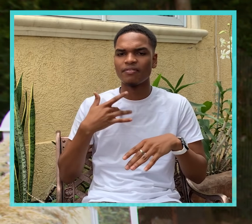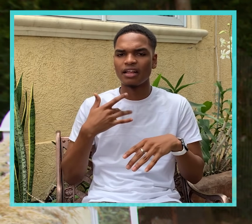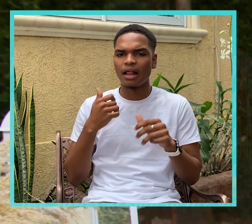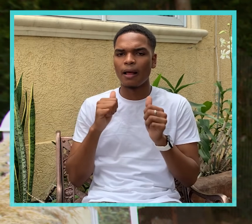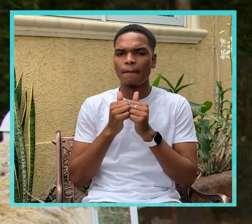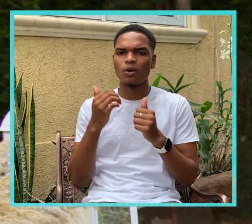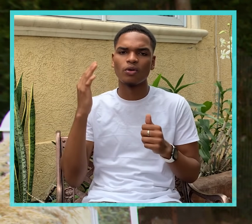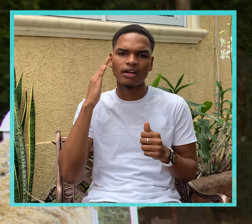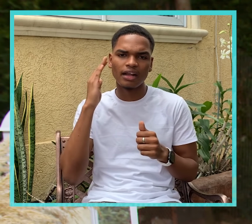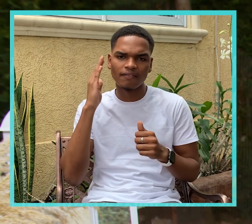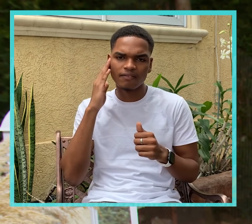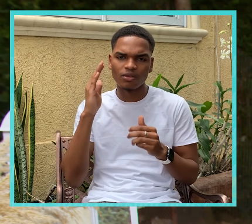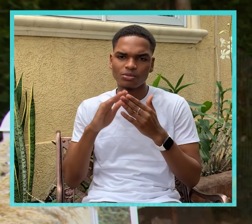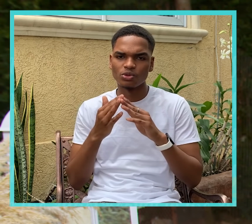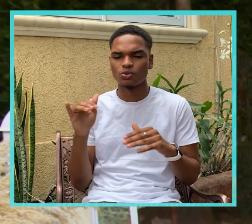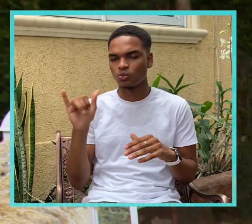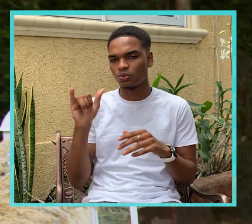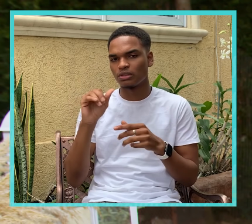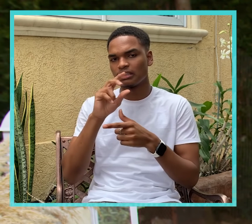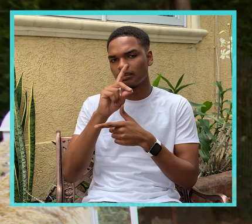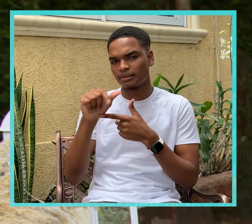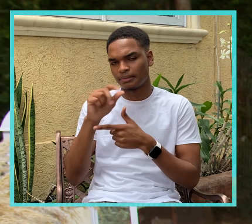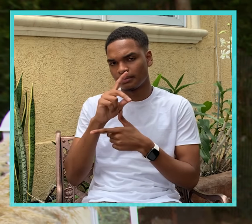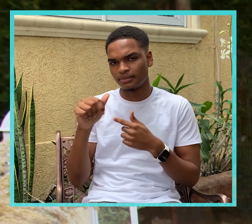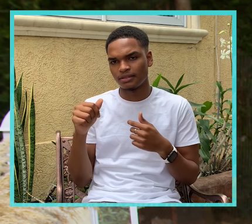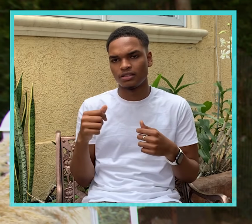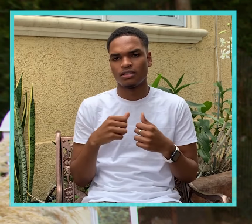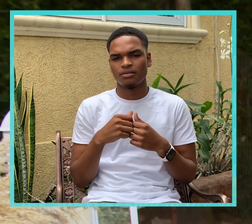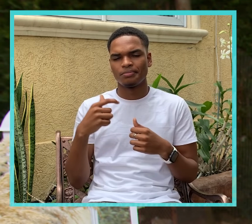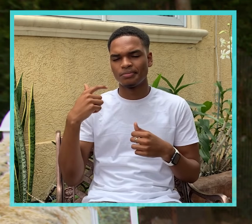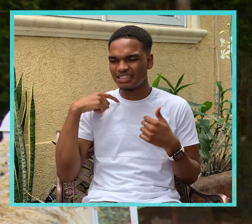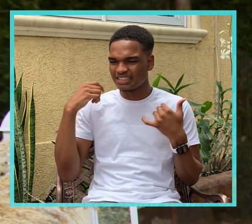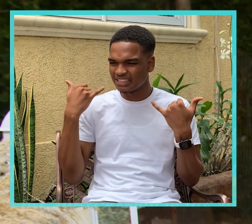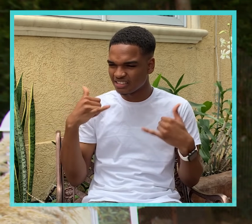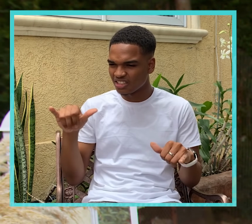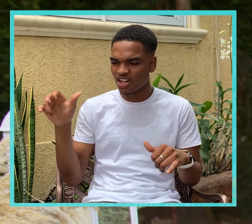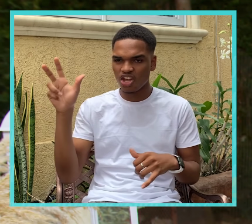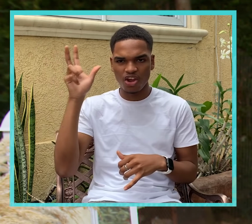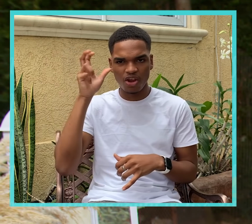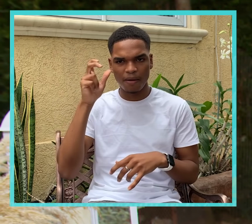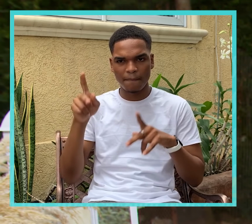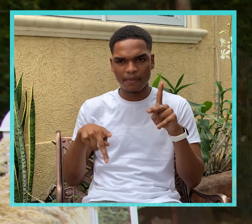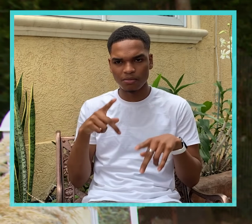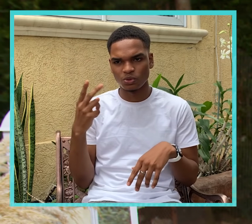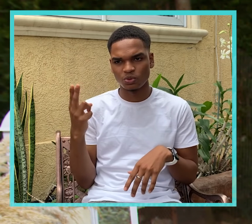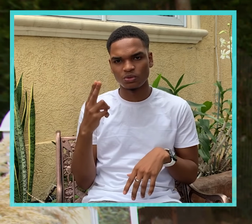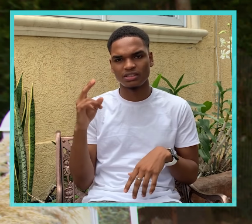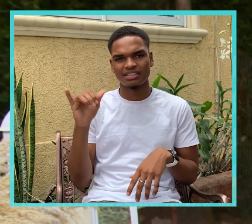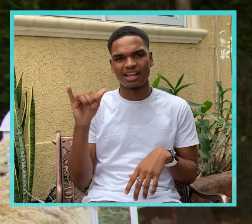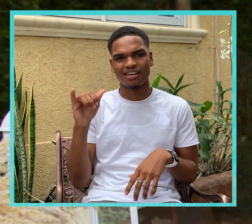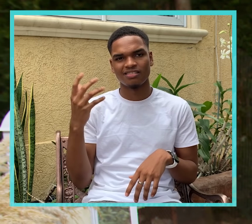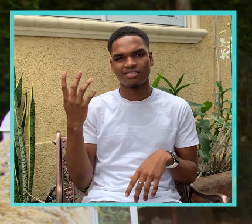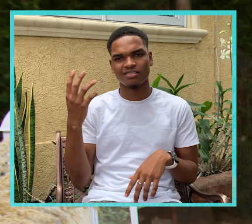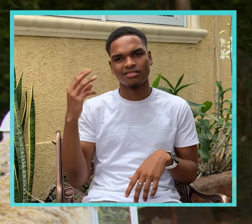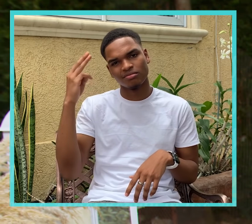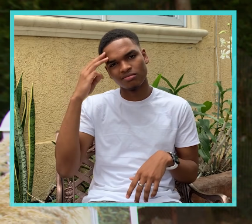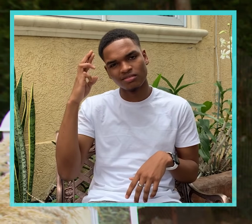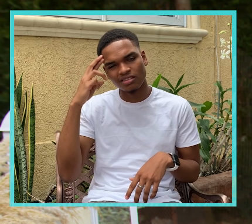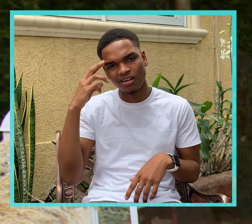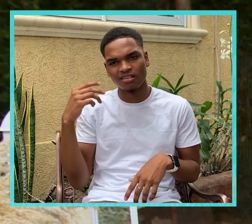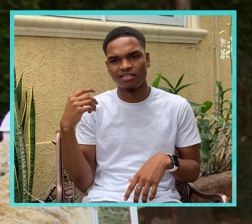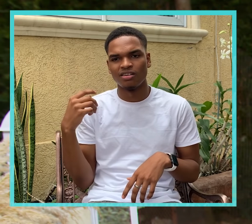the disabled community at large. I still hear people use language like retarded. I still hear people